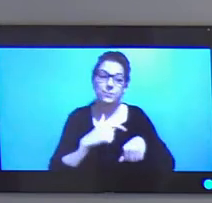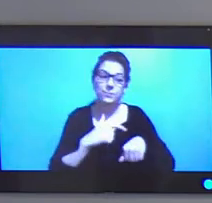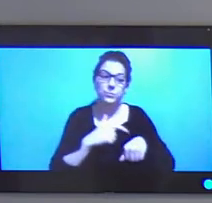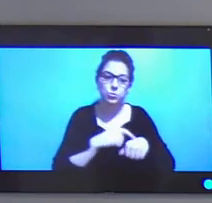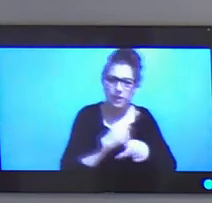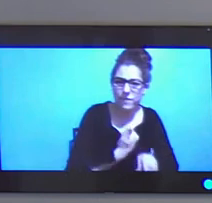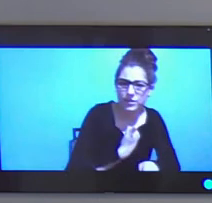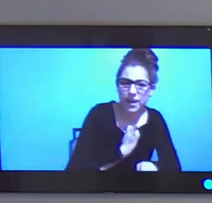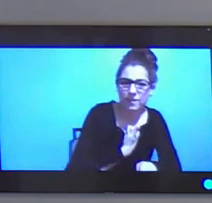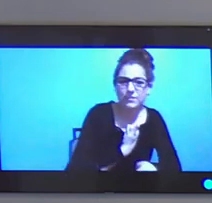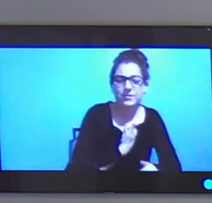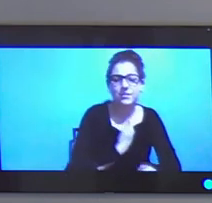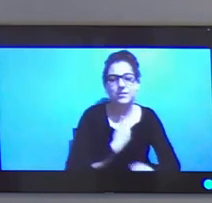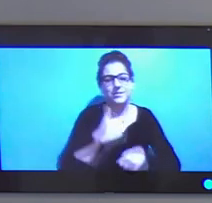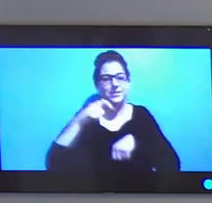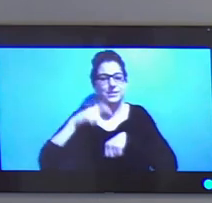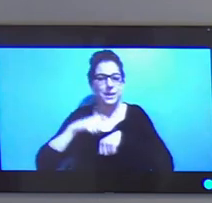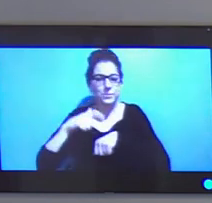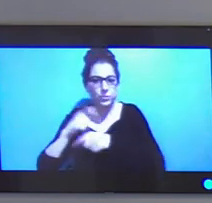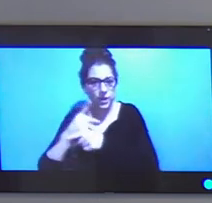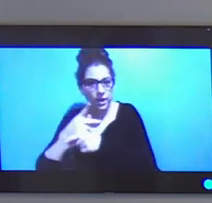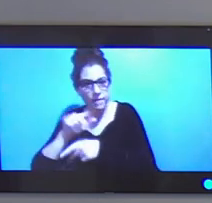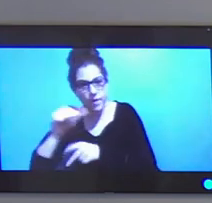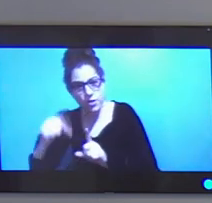ourselves and a time to take care of others.